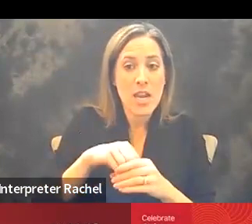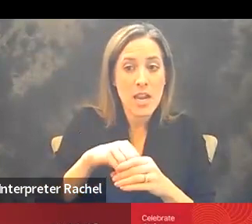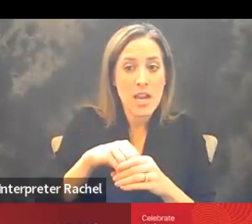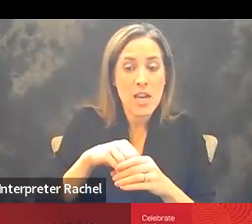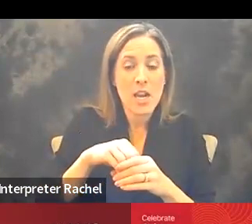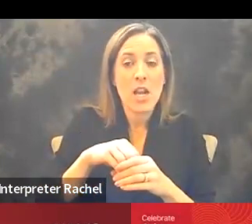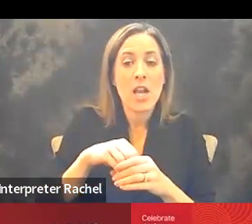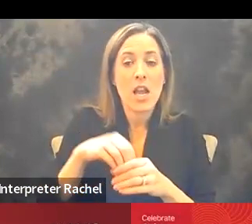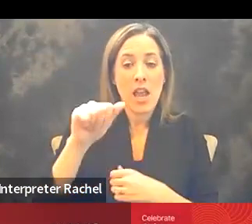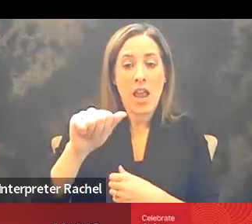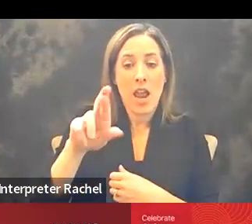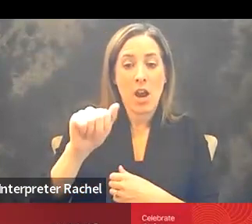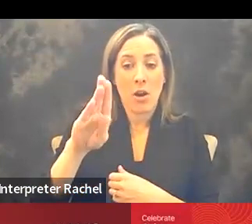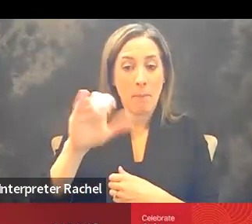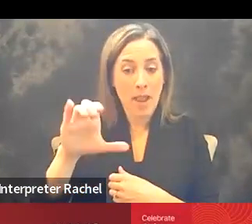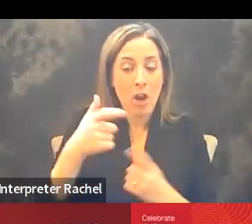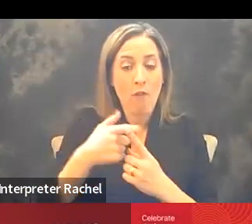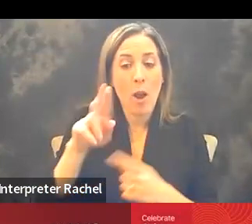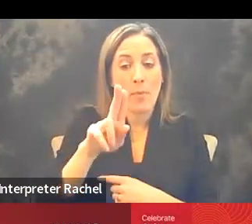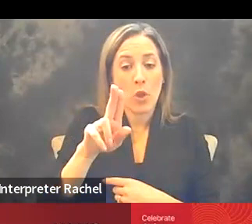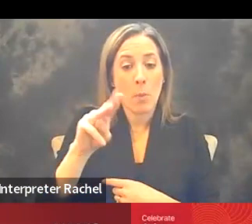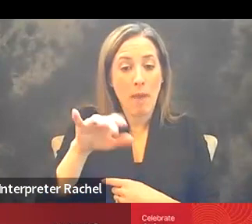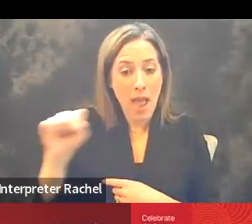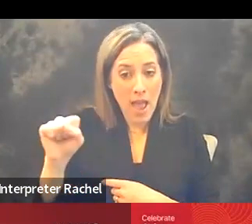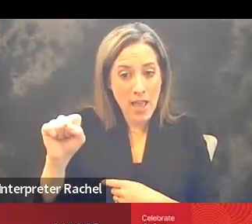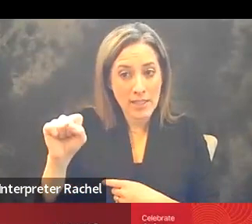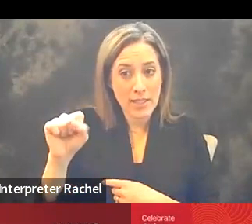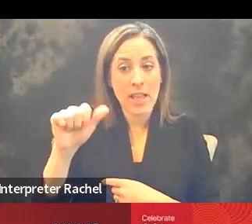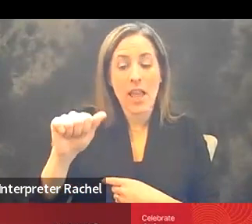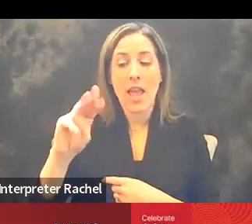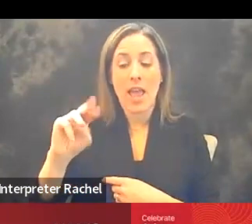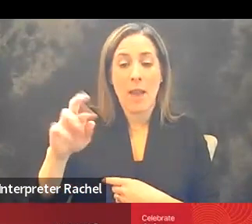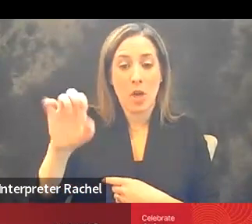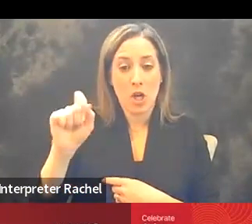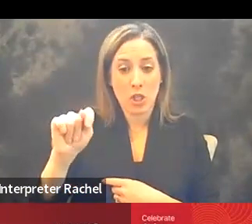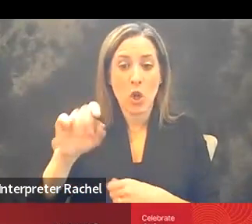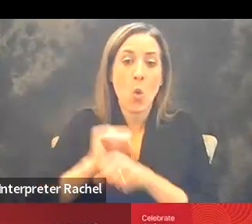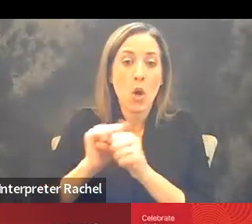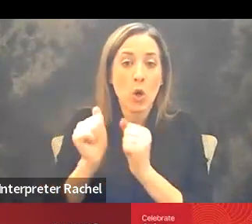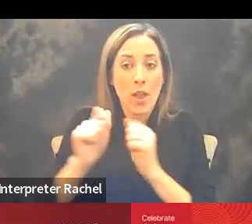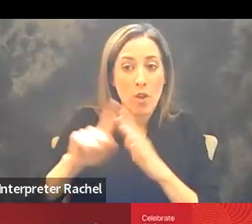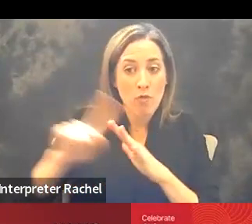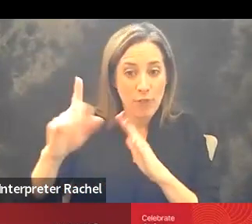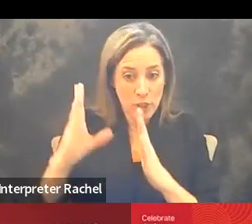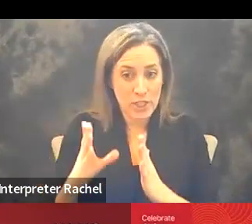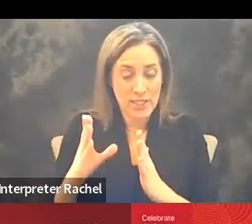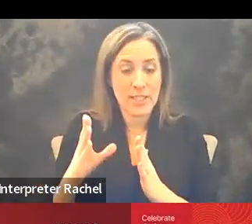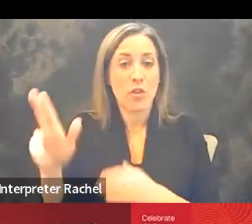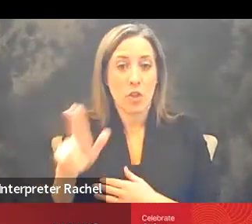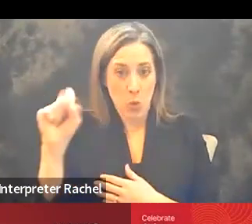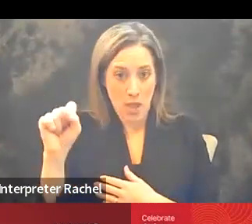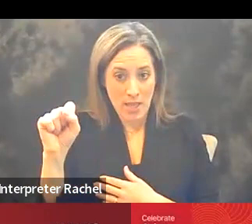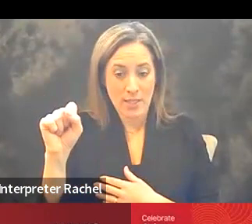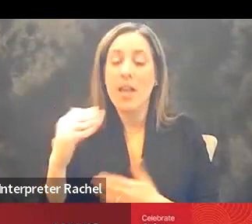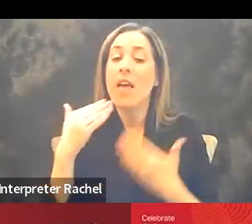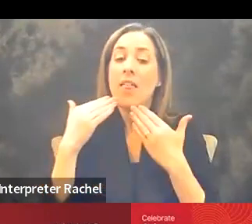colloquial Arabic from UMass Amherst and has worked with refugees in the United States and throughout the Levant. Thank you so much, Dr. Scales,